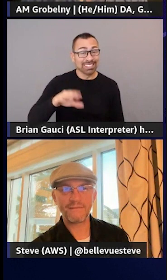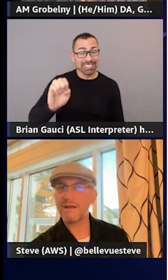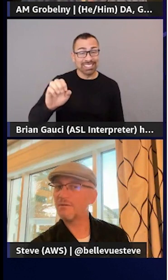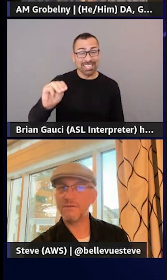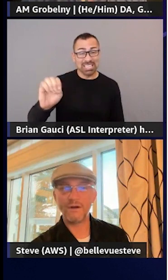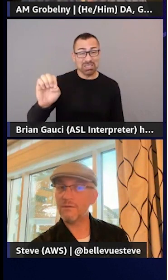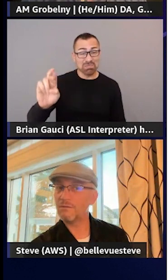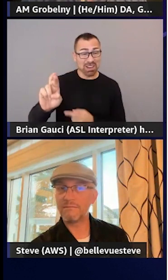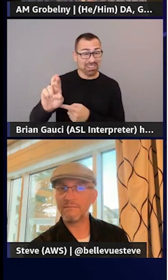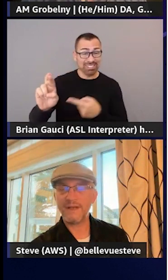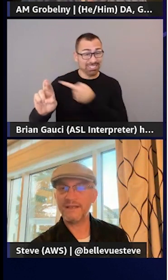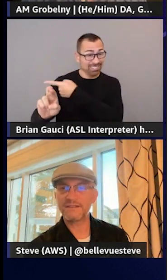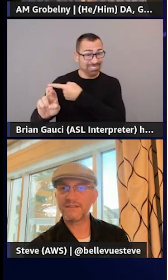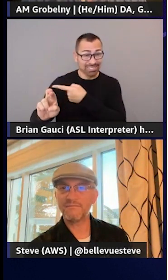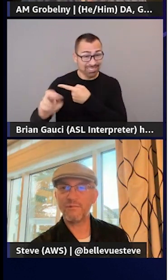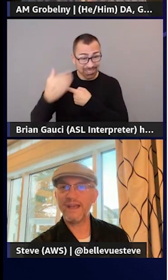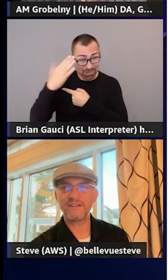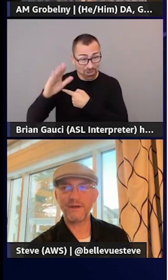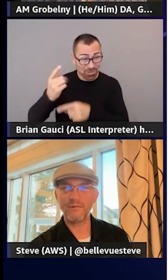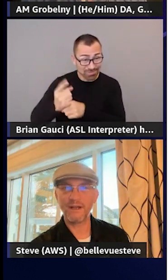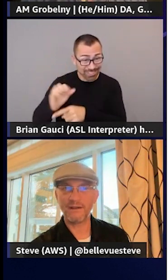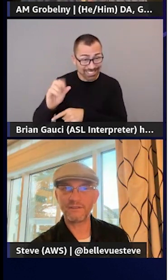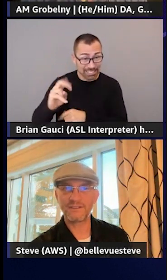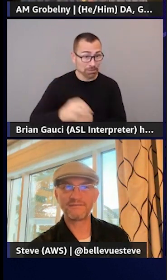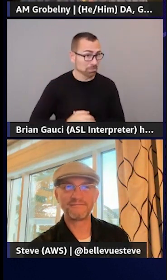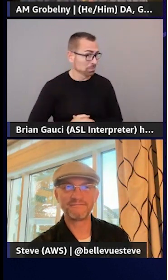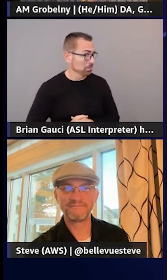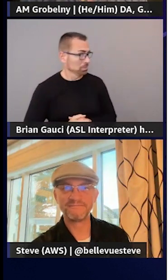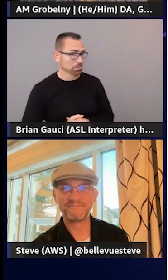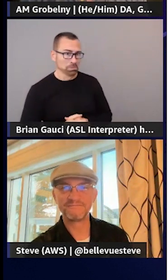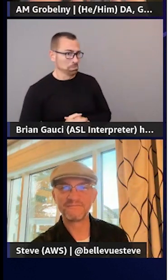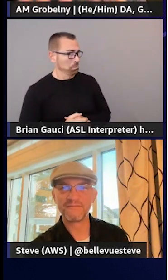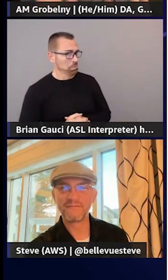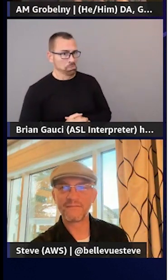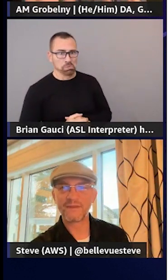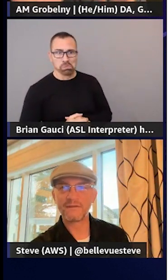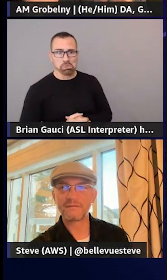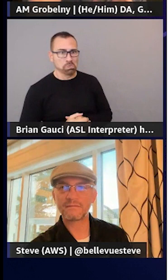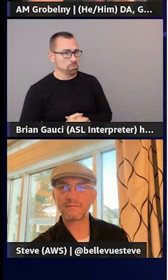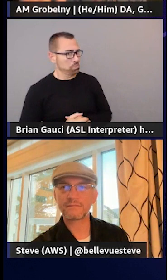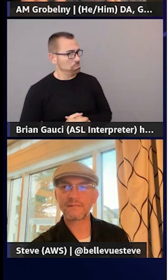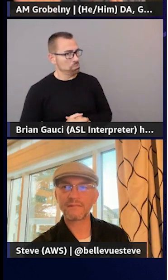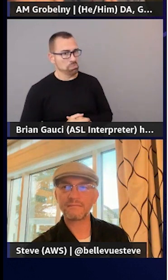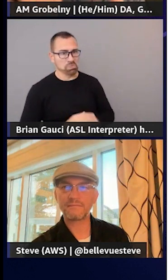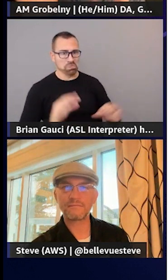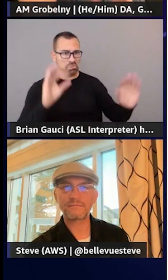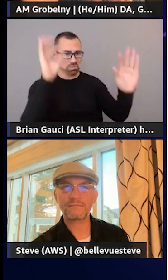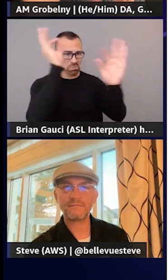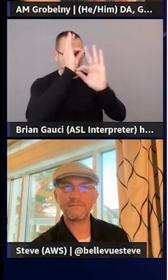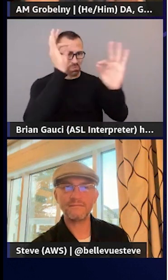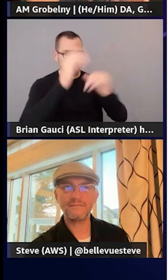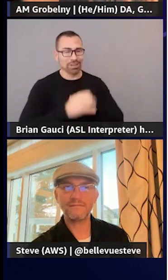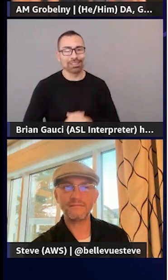services you're very familiar with, is it? That is way out of my wheelhouse. This is going to be pretty